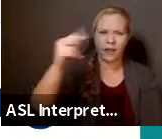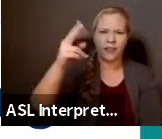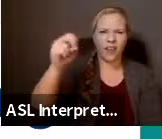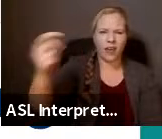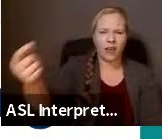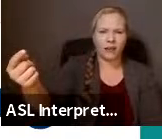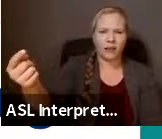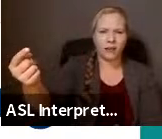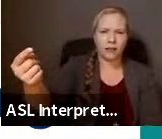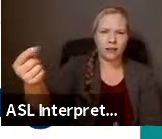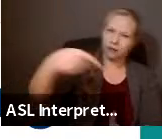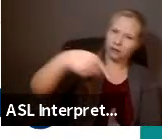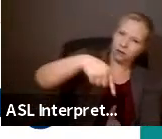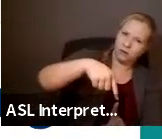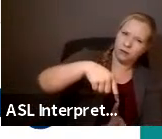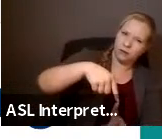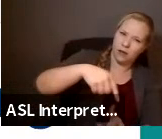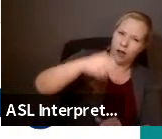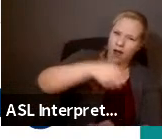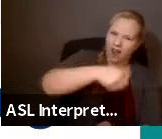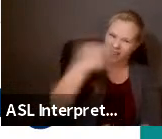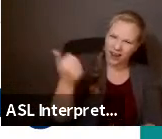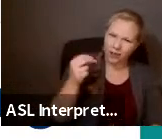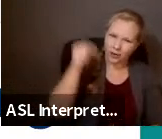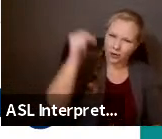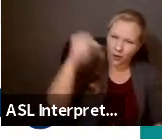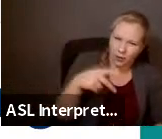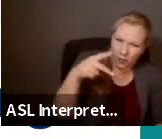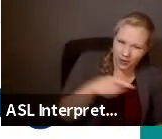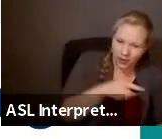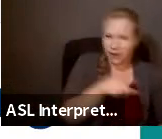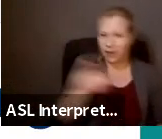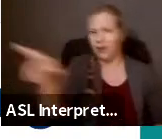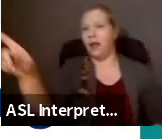crossing back under, looping back up and around, right? So